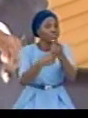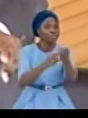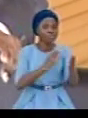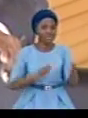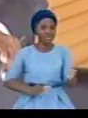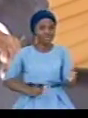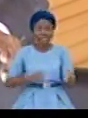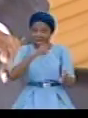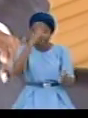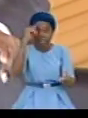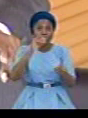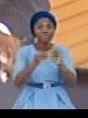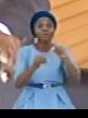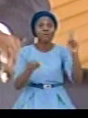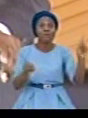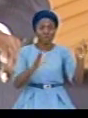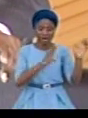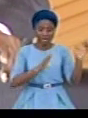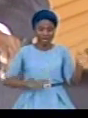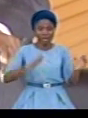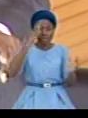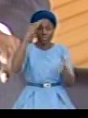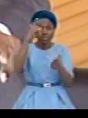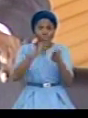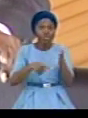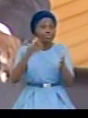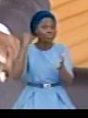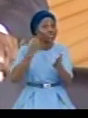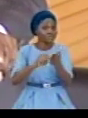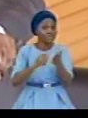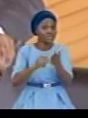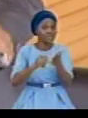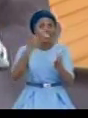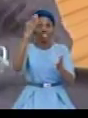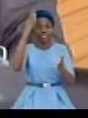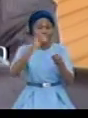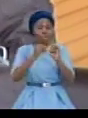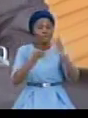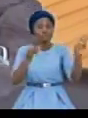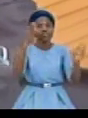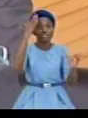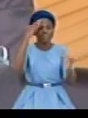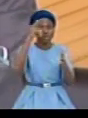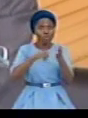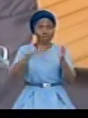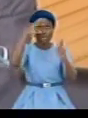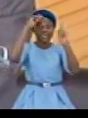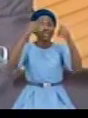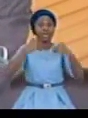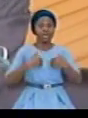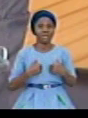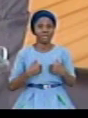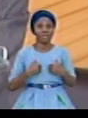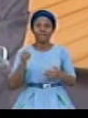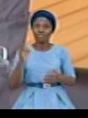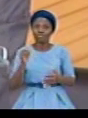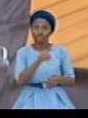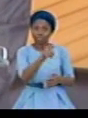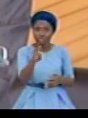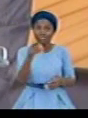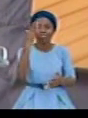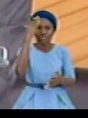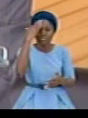written. Number two, he knew what he possessed. Know who you are. I said, know who you